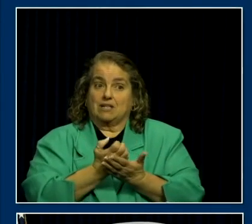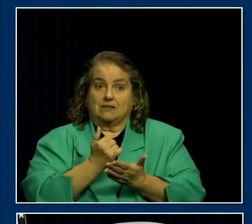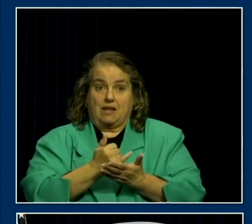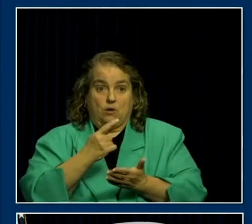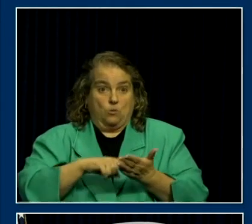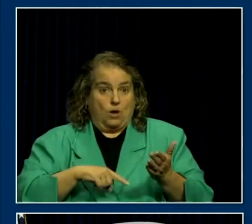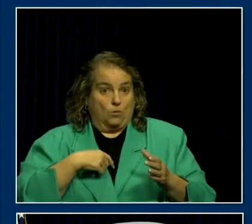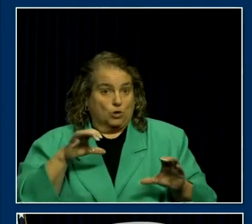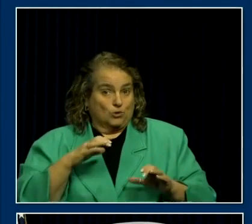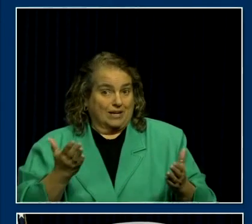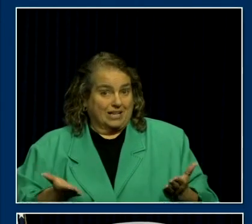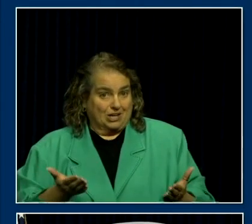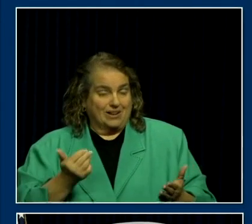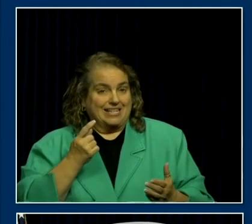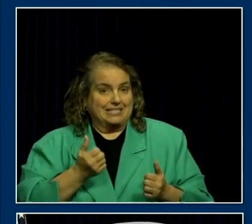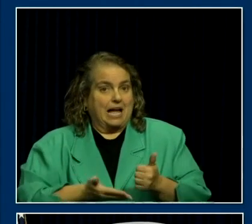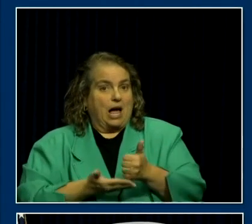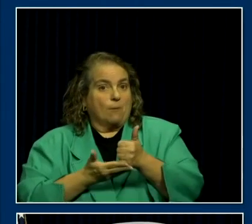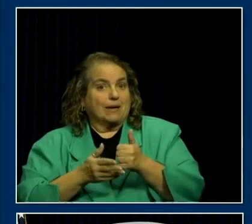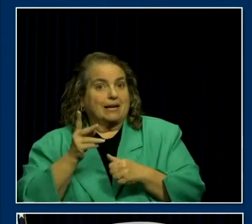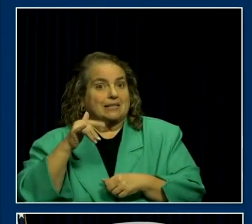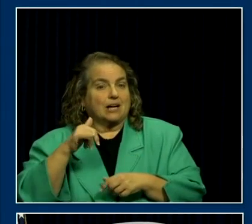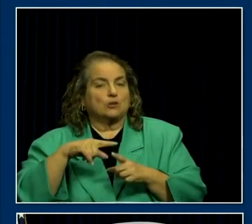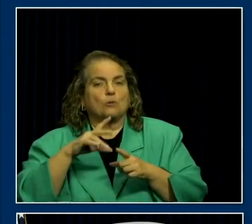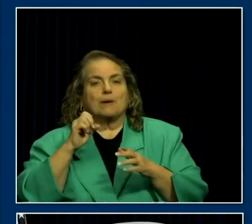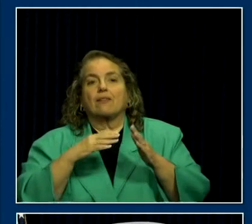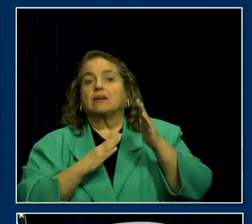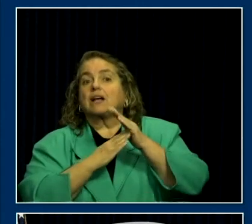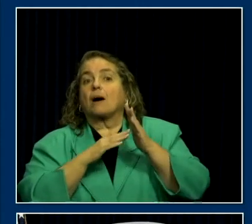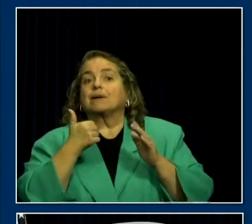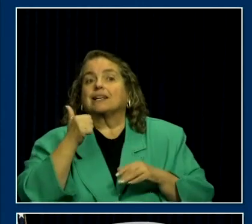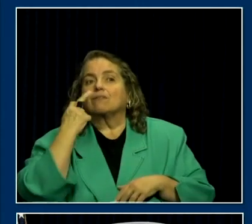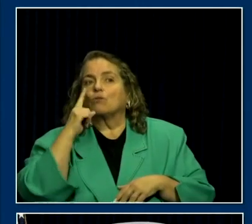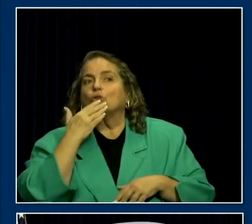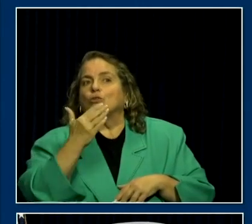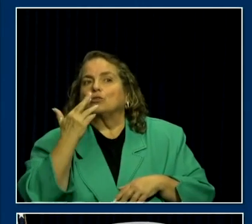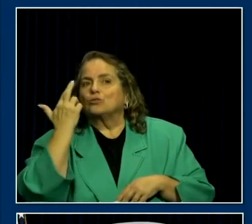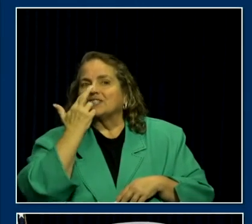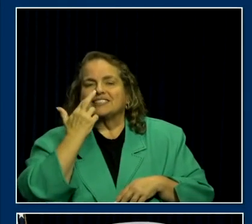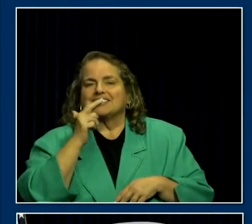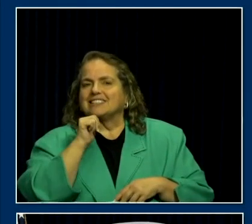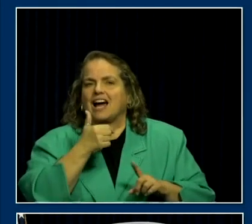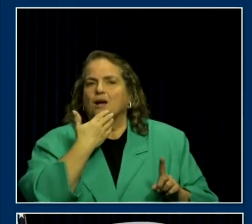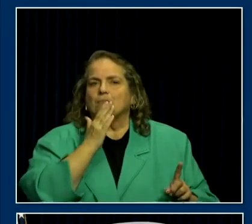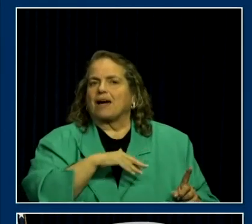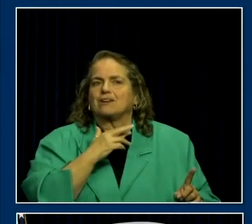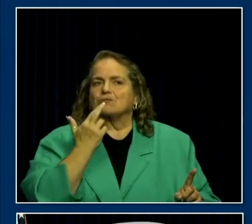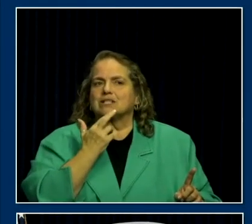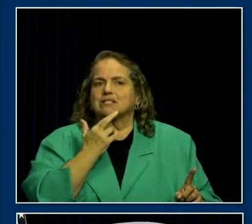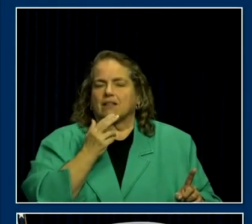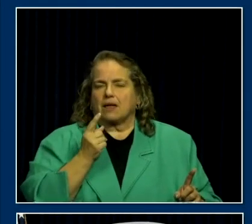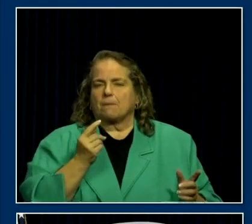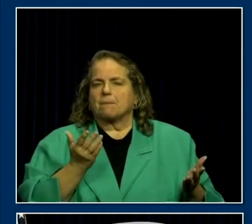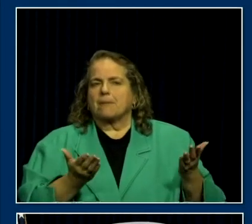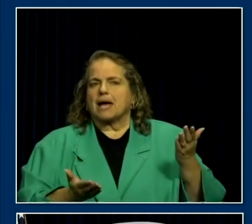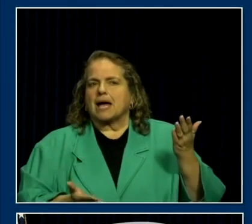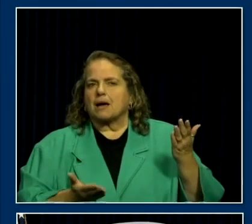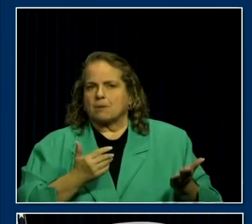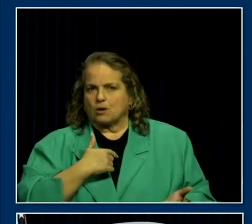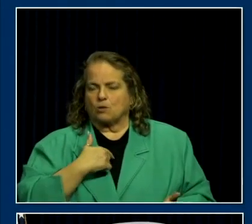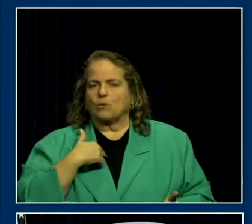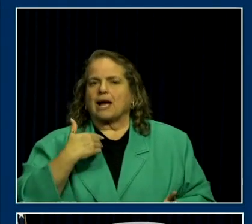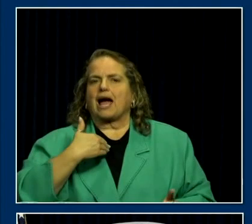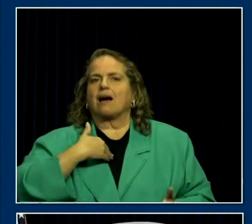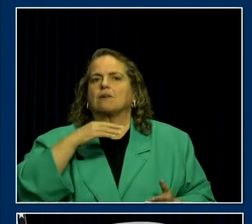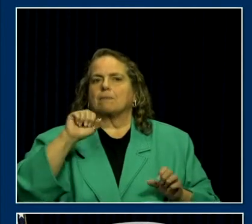here is helping Kentucky be in the top 10 for a good reason this time, not for a bad reason for healthcare, that maybe we have been able to bend